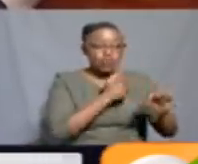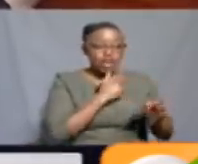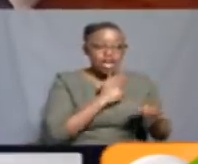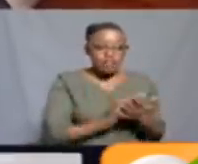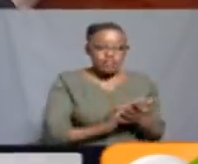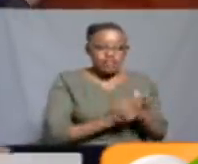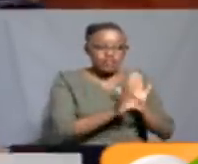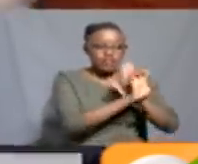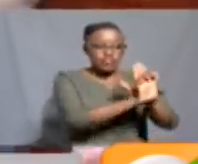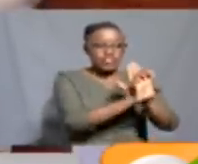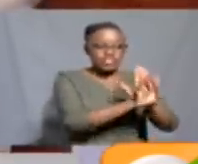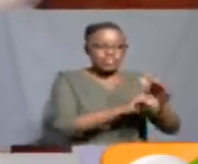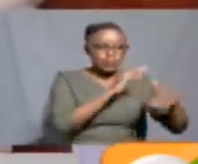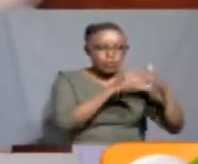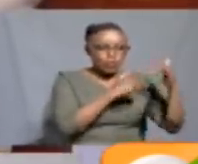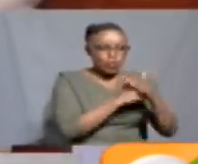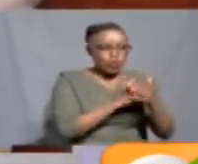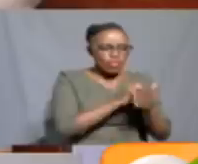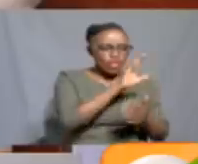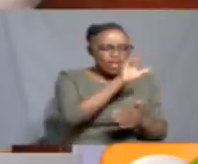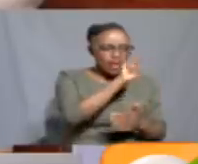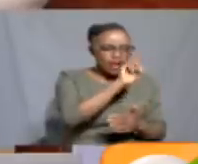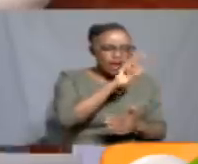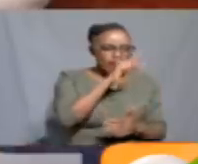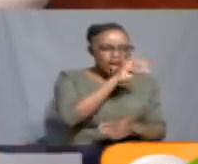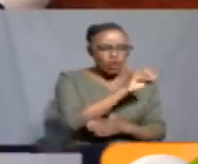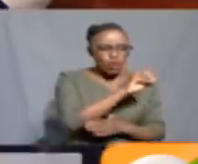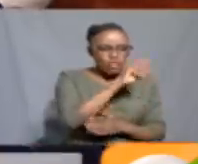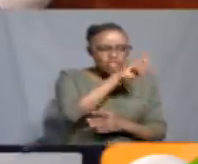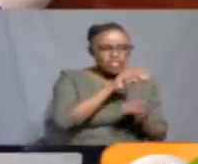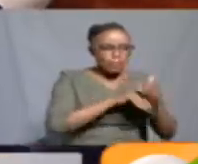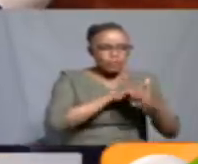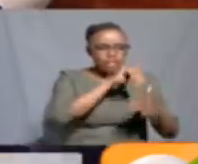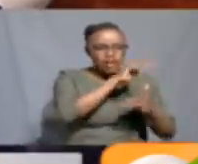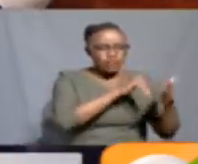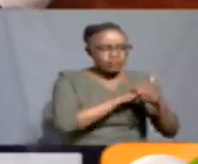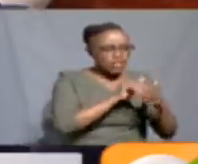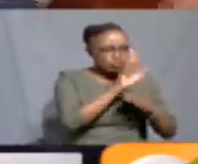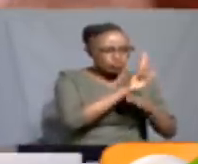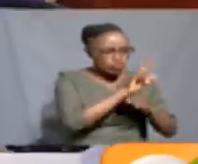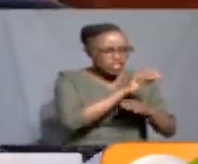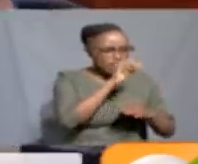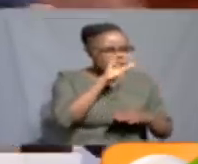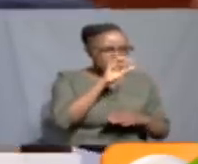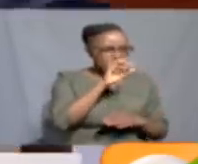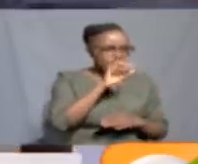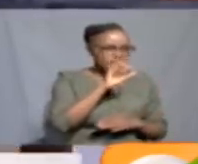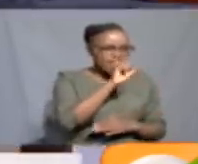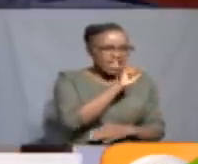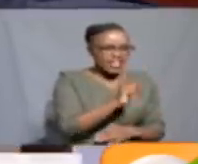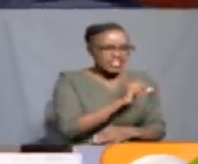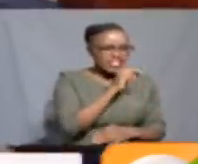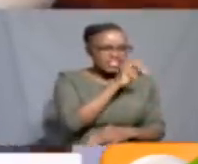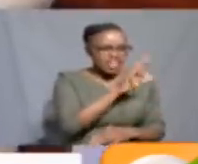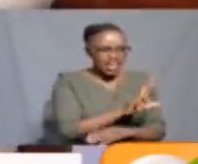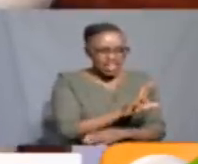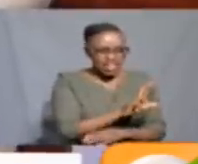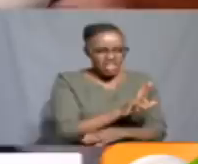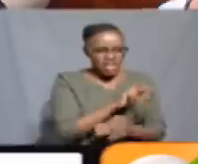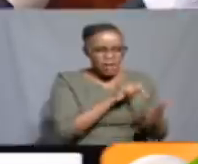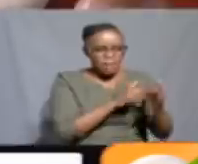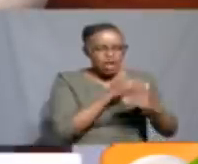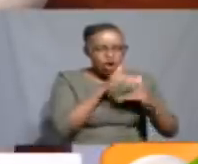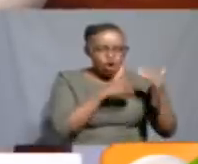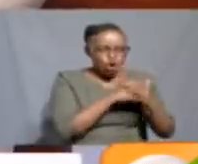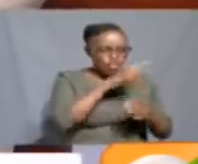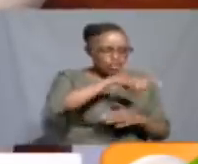for example, all the cargo should be coming out by SGR. Yeah. Forget about the passenger part. Yeah. But all the cargo